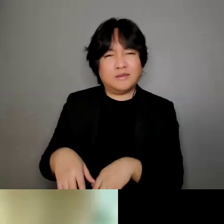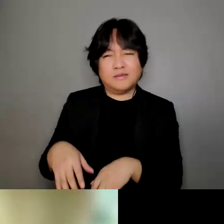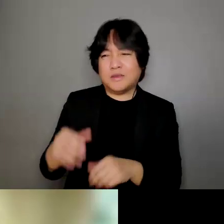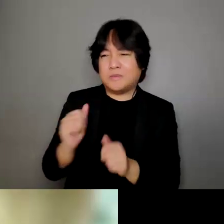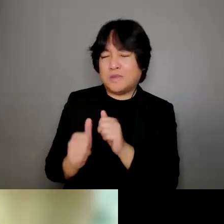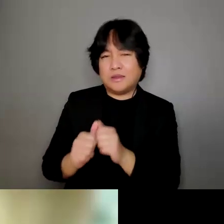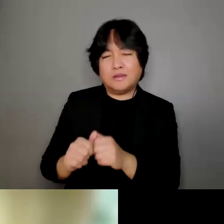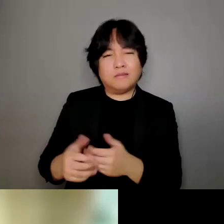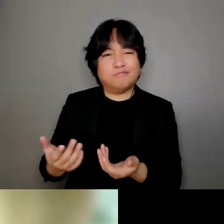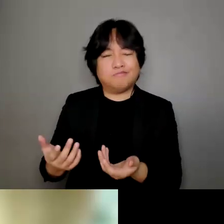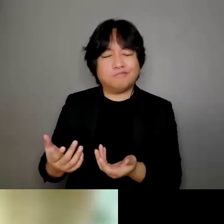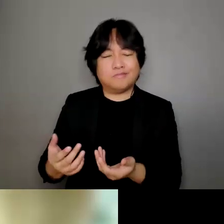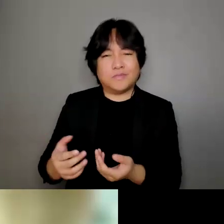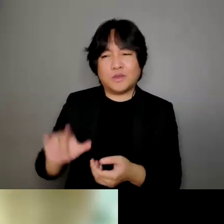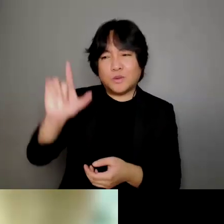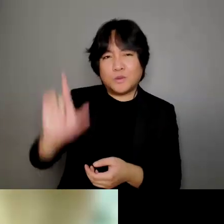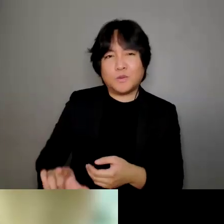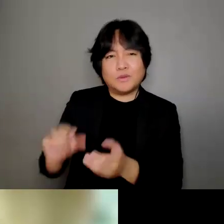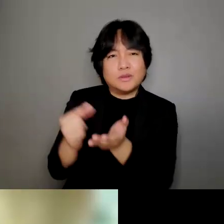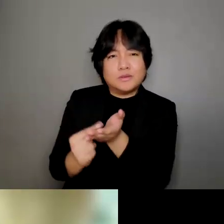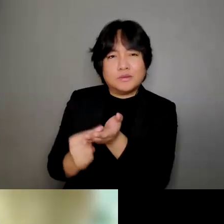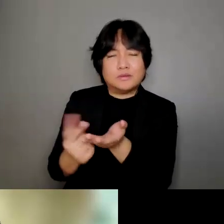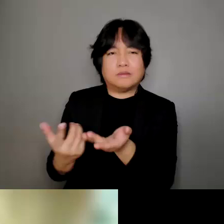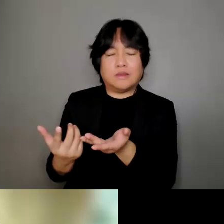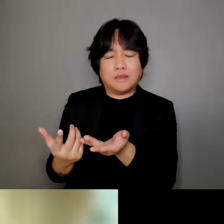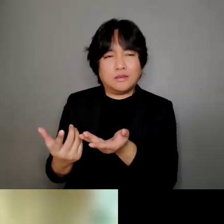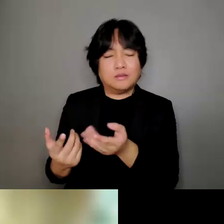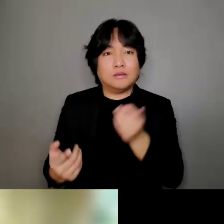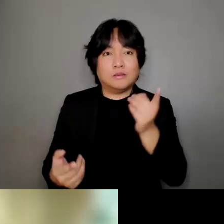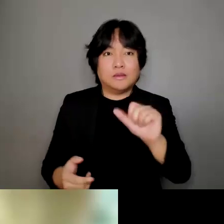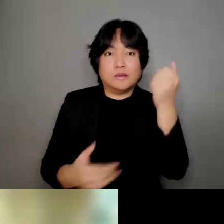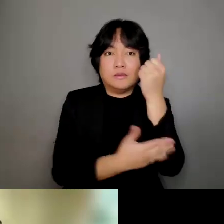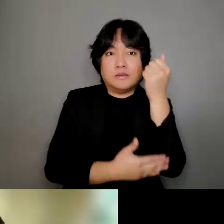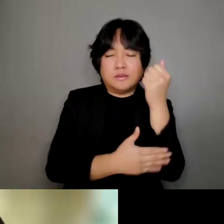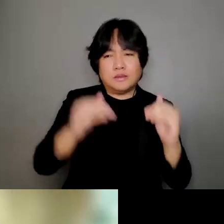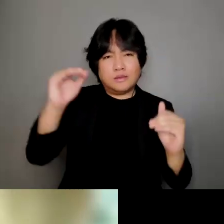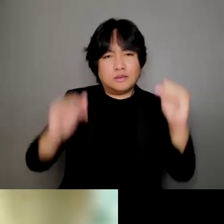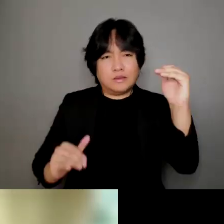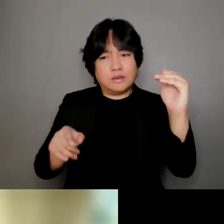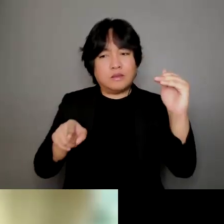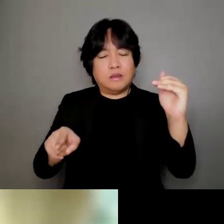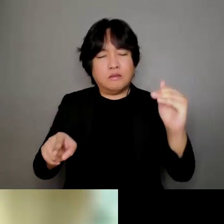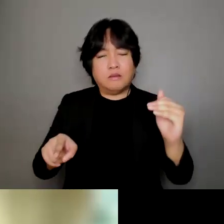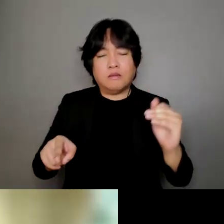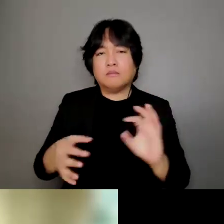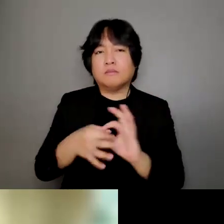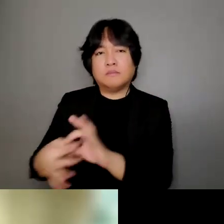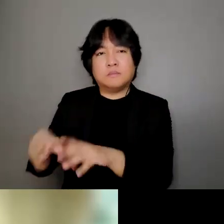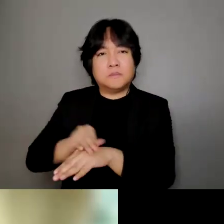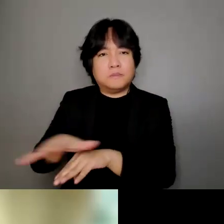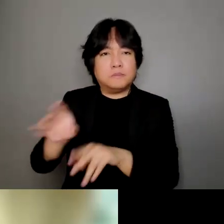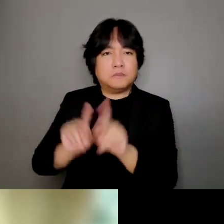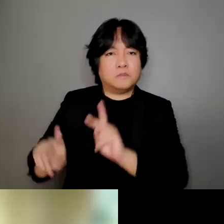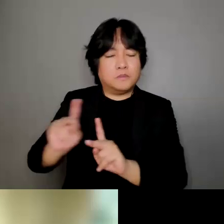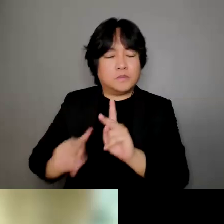nito naapektuhan din yung pagtingin natin sa ibang tao? And usually we don't think of these questions. And also if